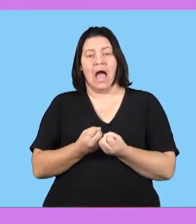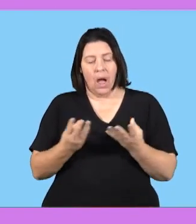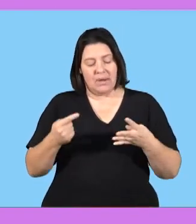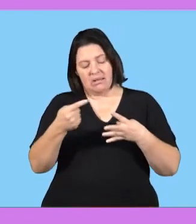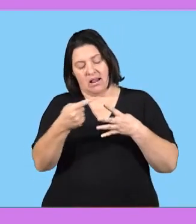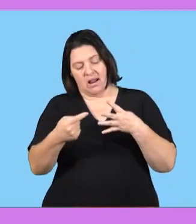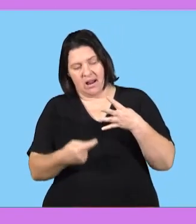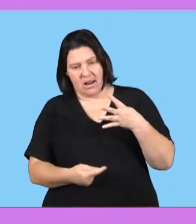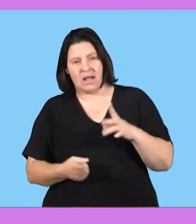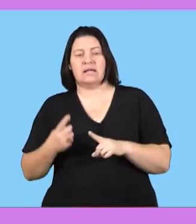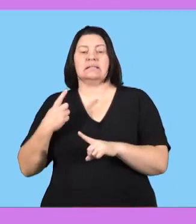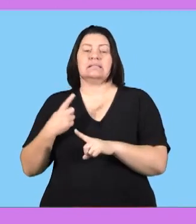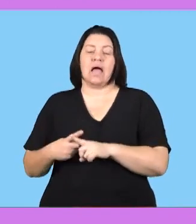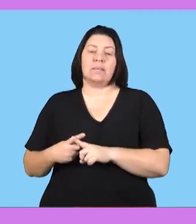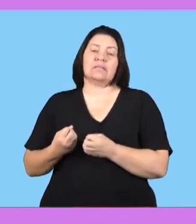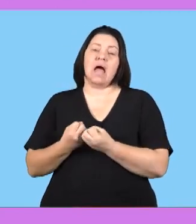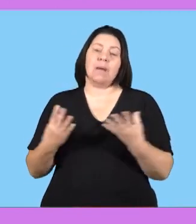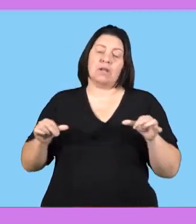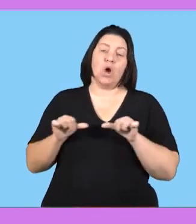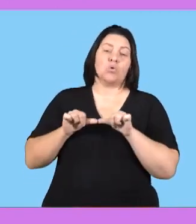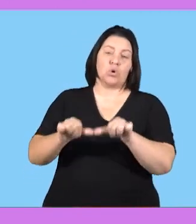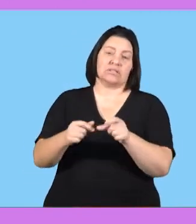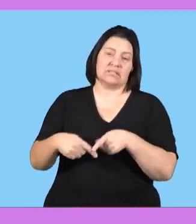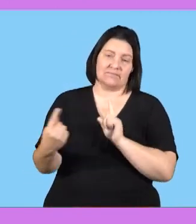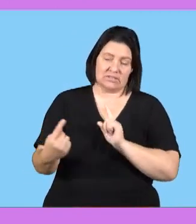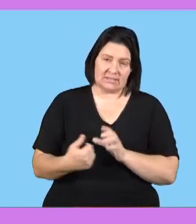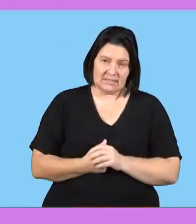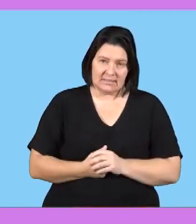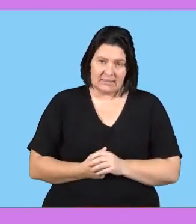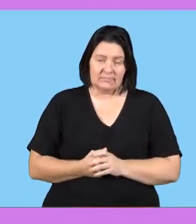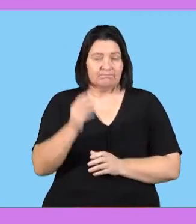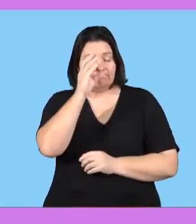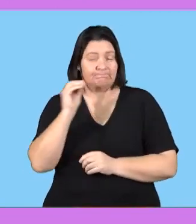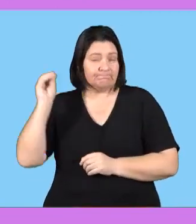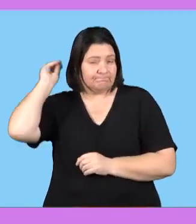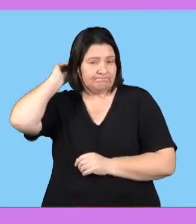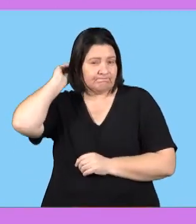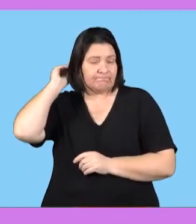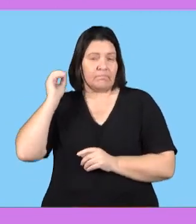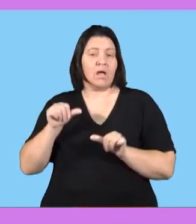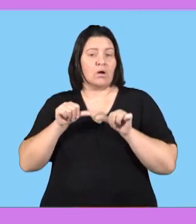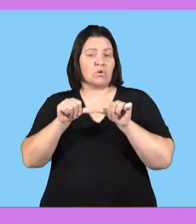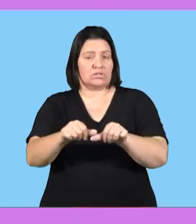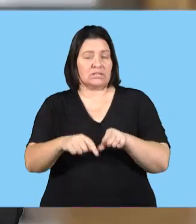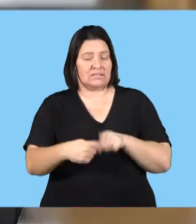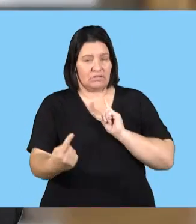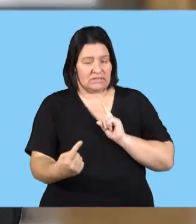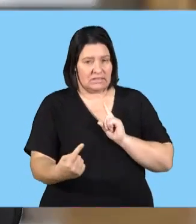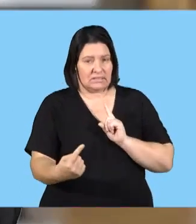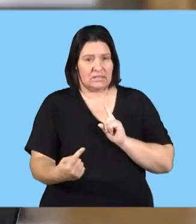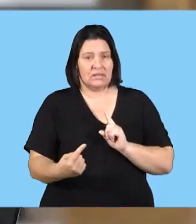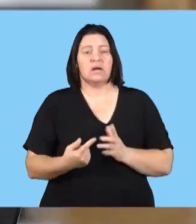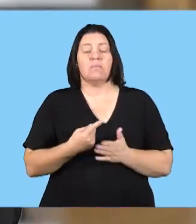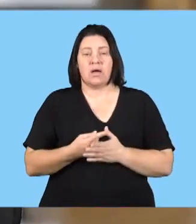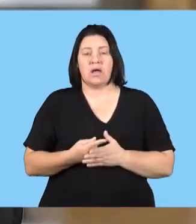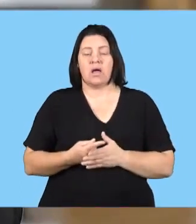of items, multiply by the constant difference. And take note that the constant difference is the